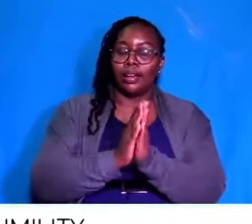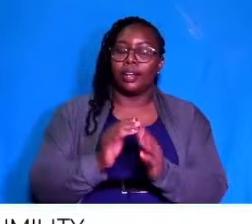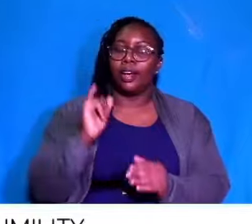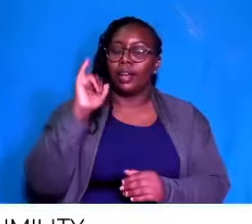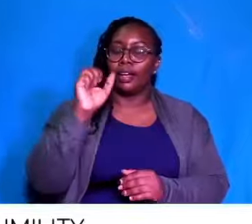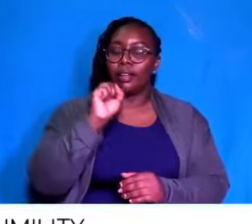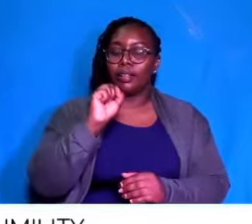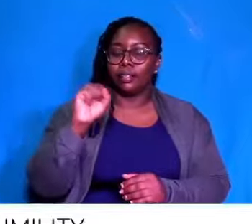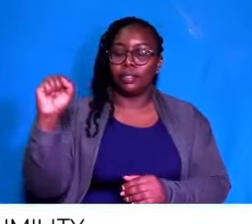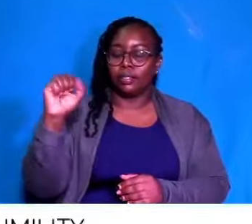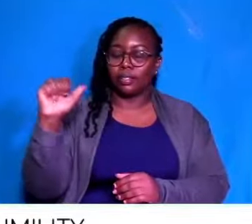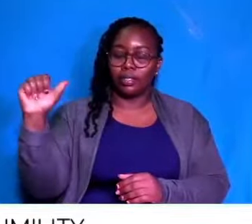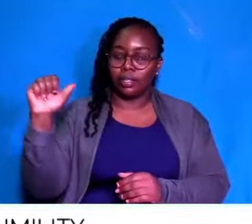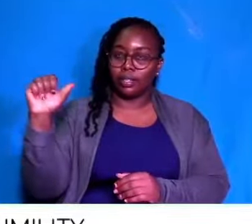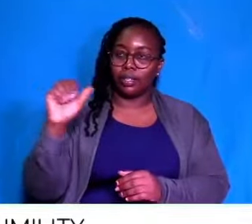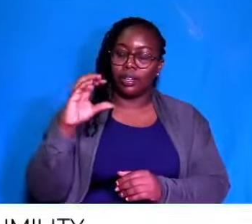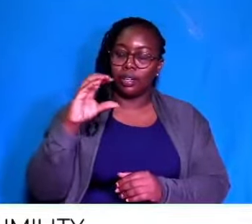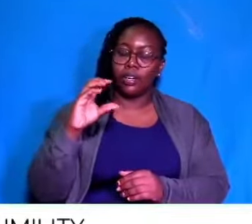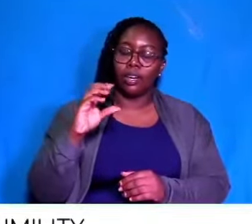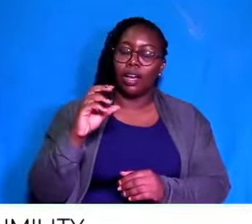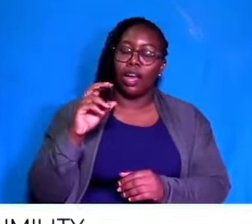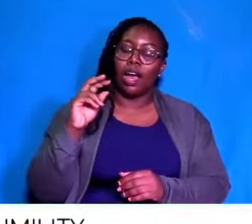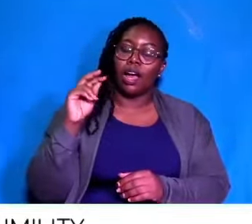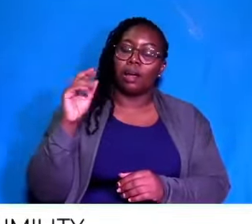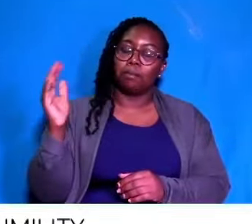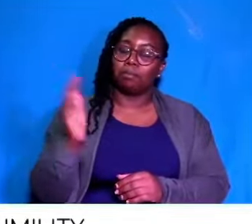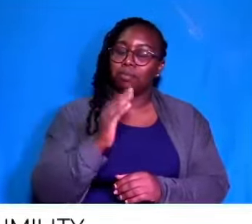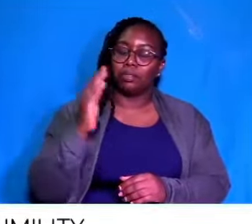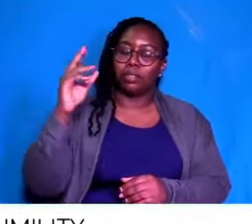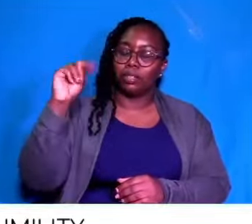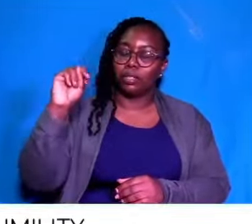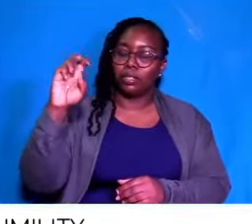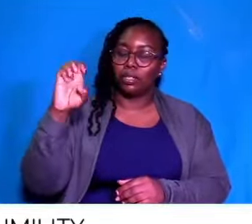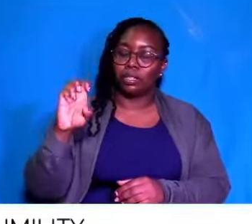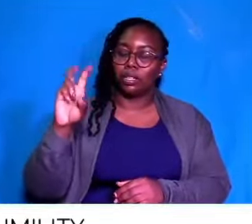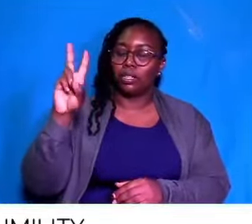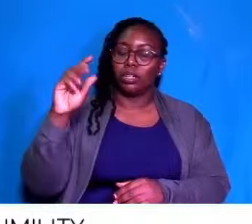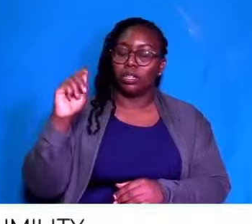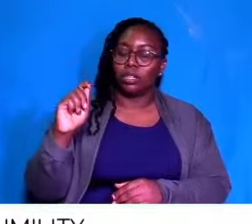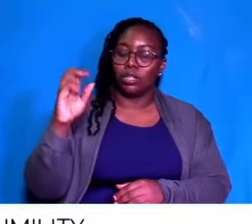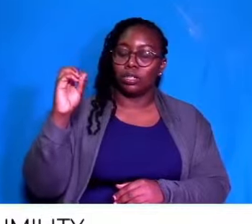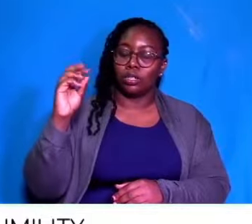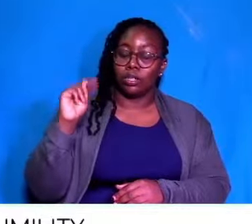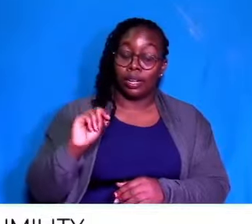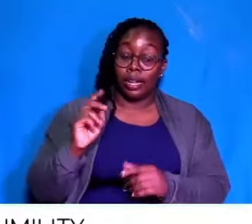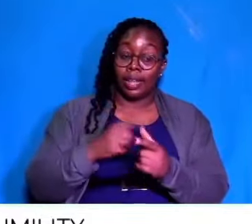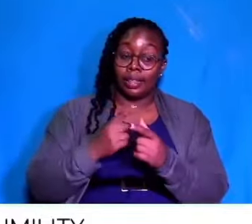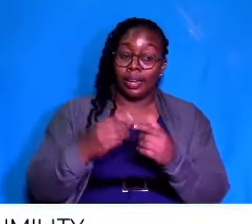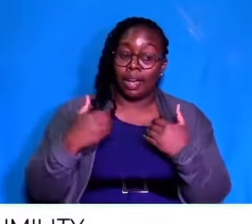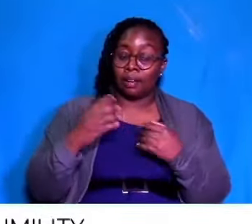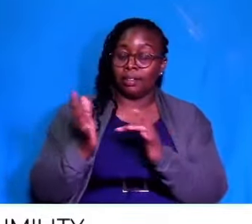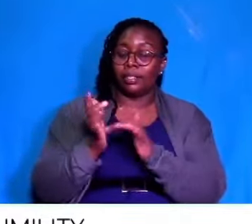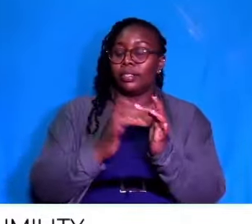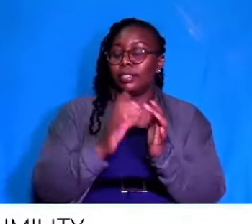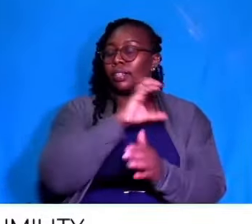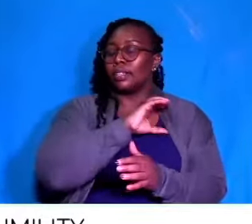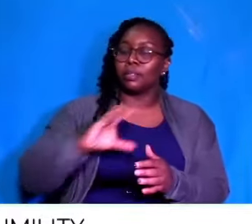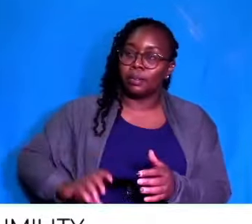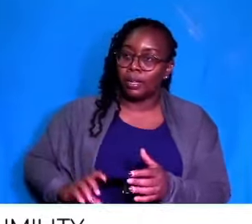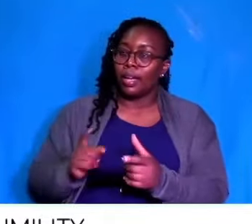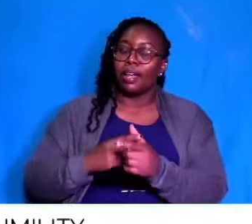gravity, right? He didn't invent it, but he helped us understand it. Number three was Jesus Christ. And number four was